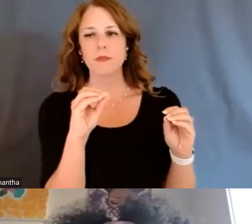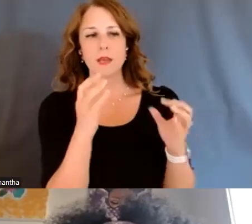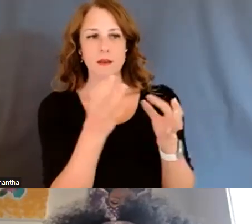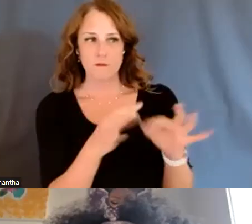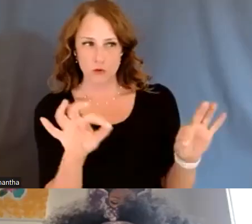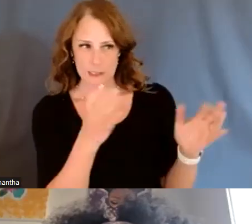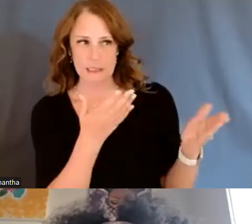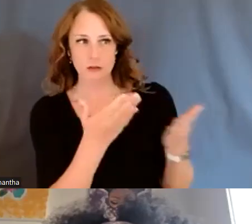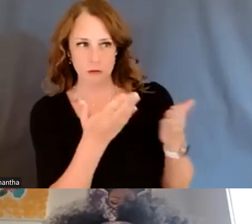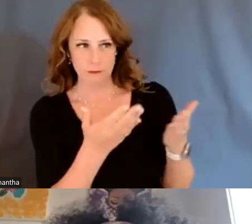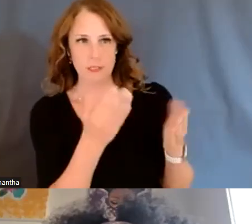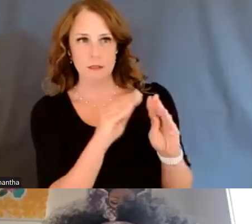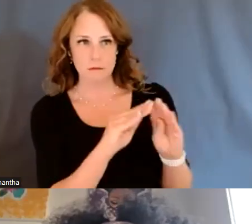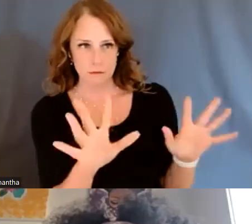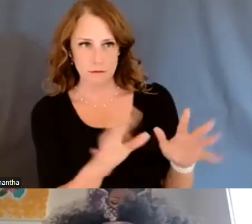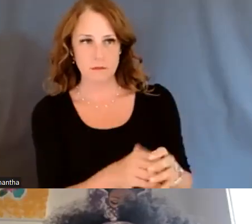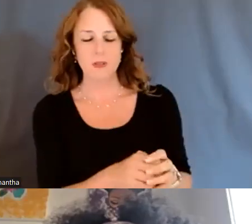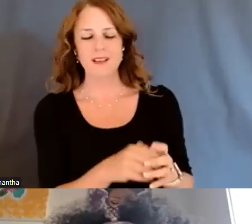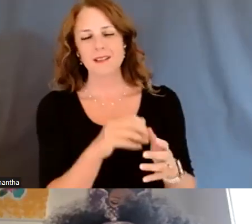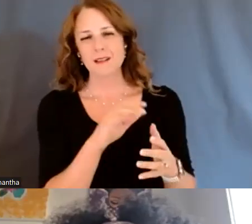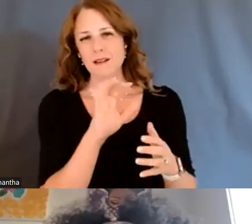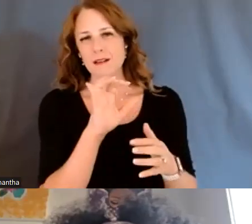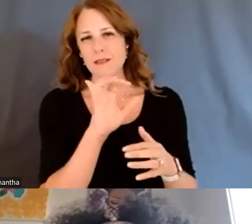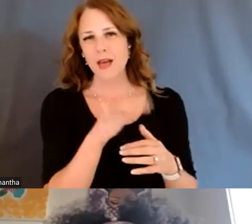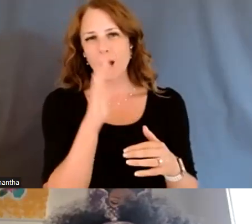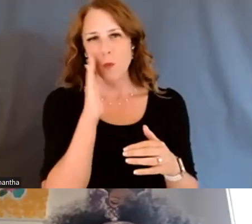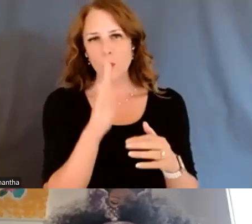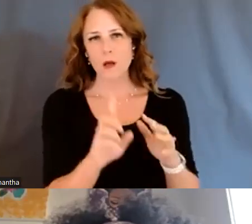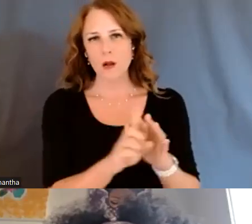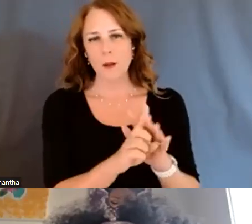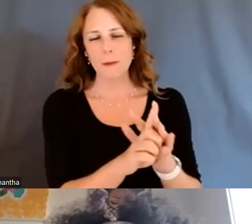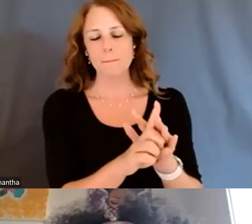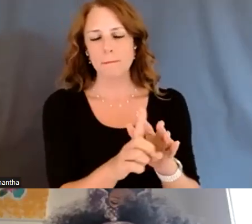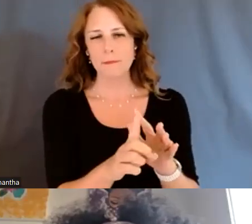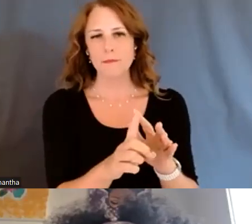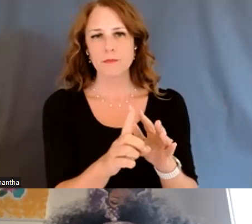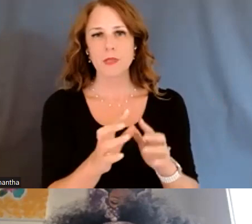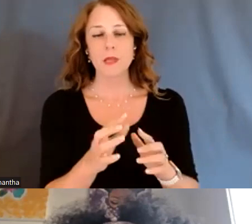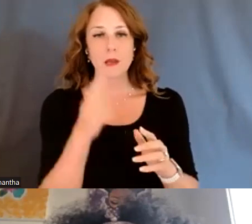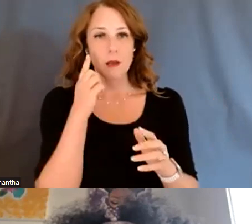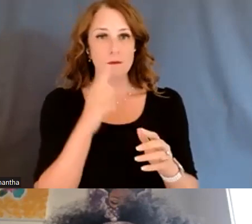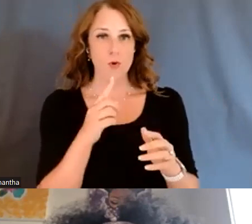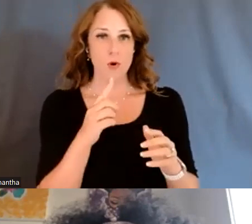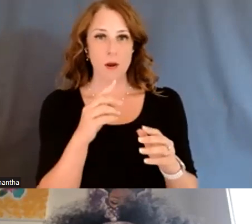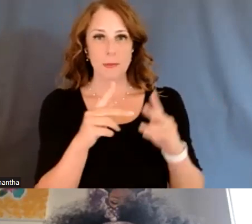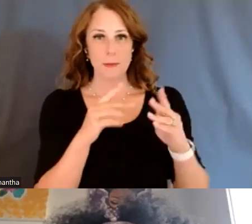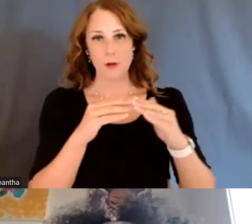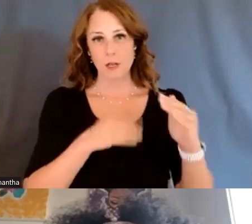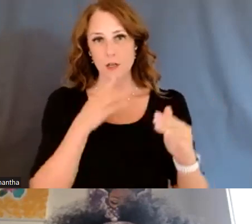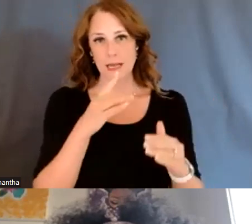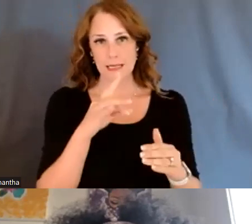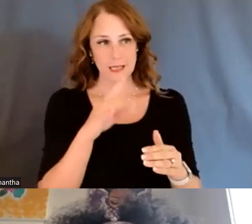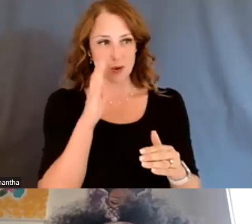service. Some of those things come up like, oh, my, especially for minors, are my parents going to get a